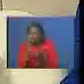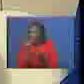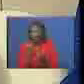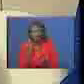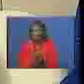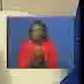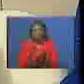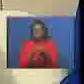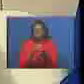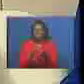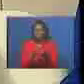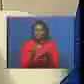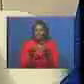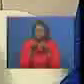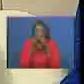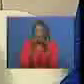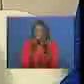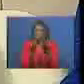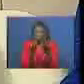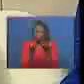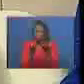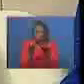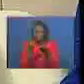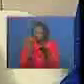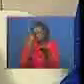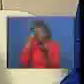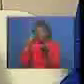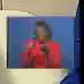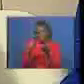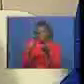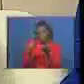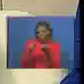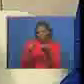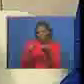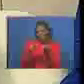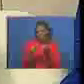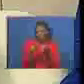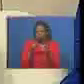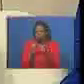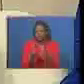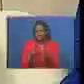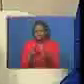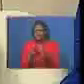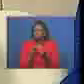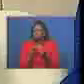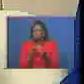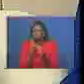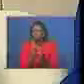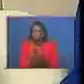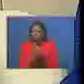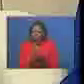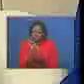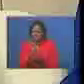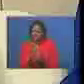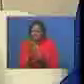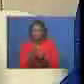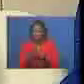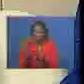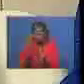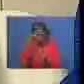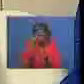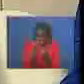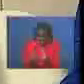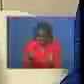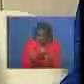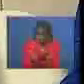involves data, data for it to be taken authentic it needs to be also looked at by government institutions so that we can